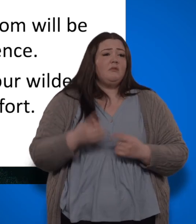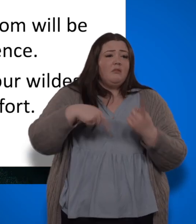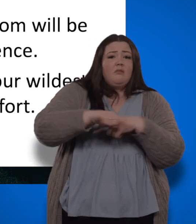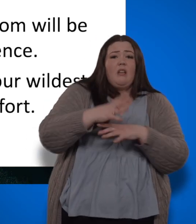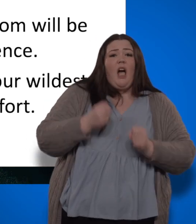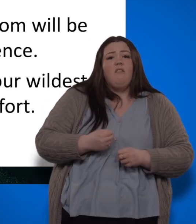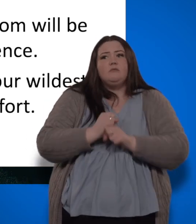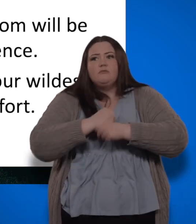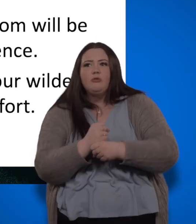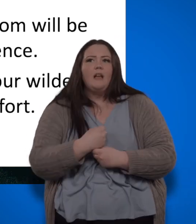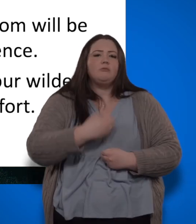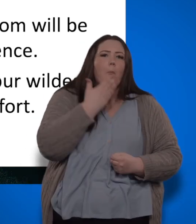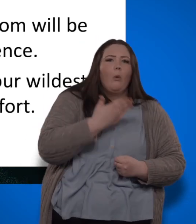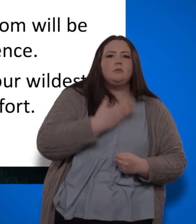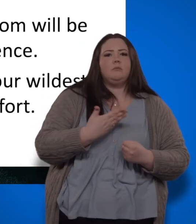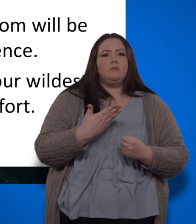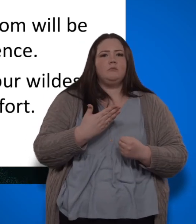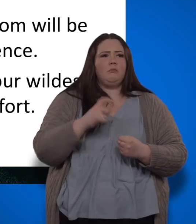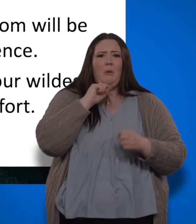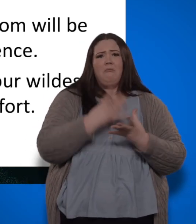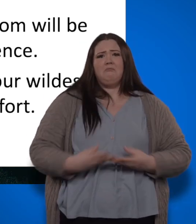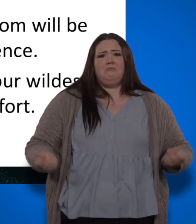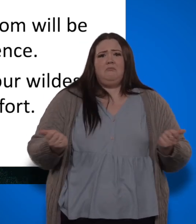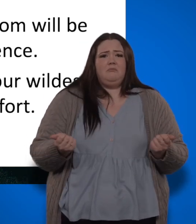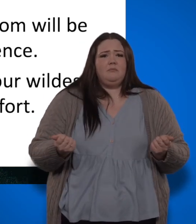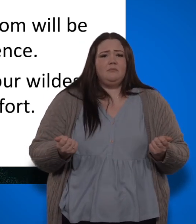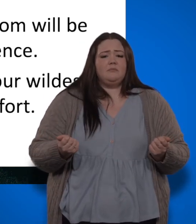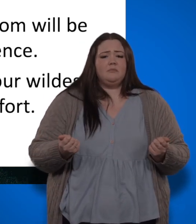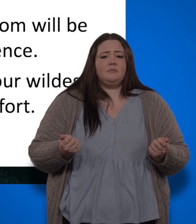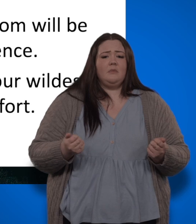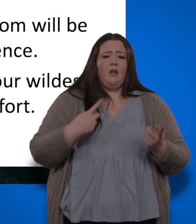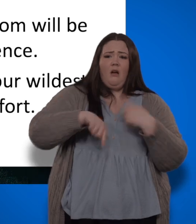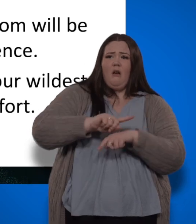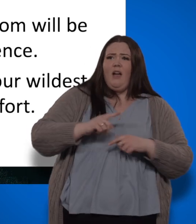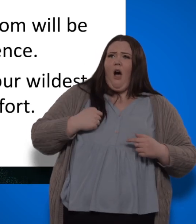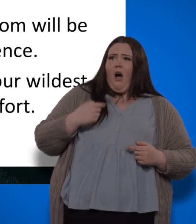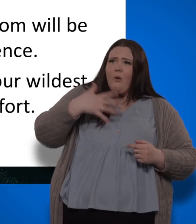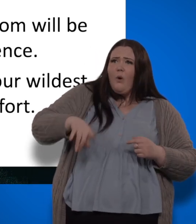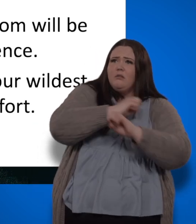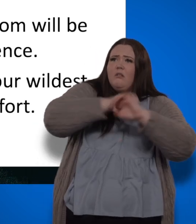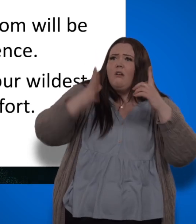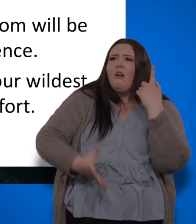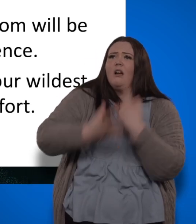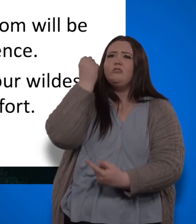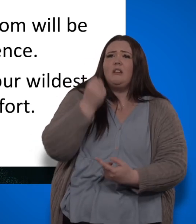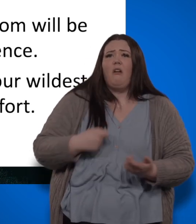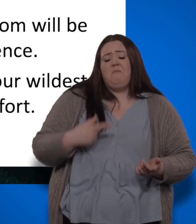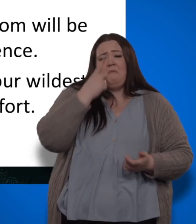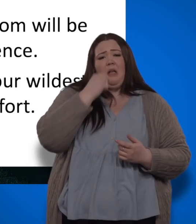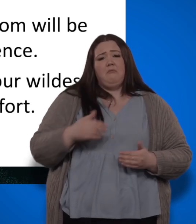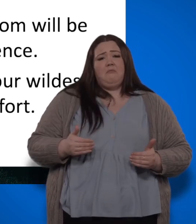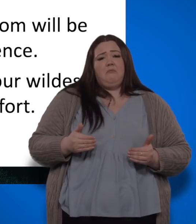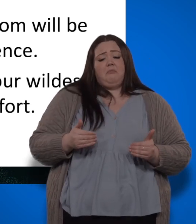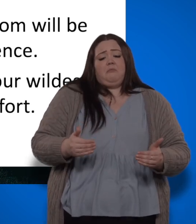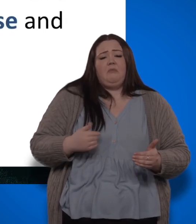be banished. Instead, we'll be free to fulfill our wildest dreams with the minimum of effort.